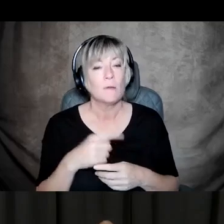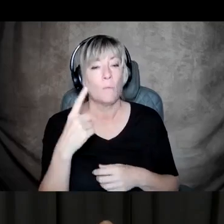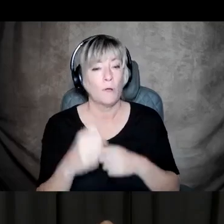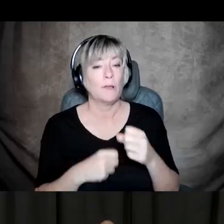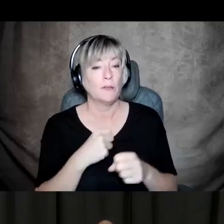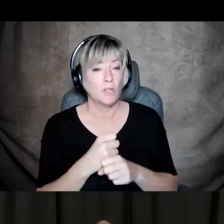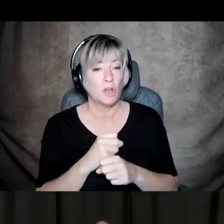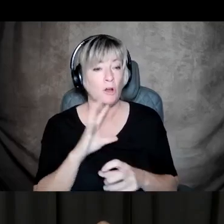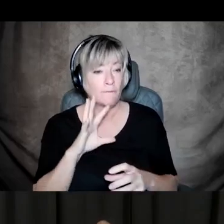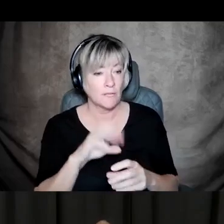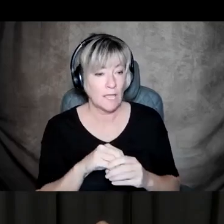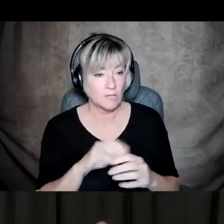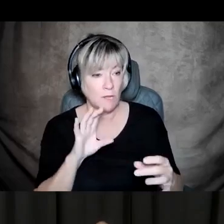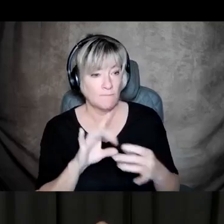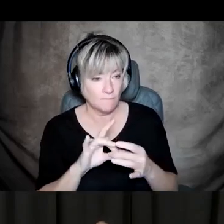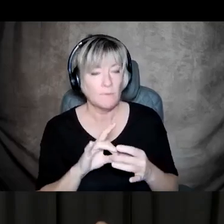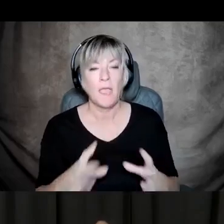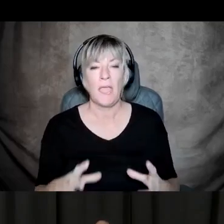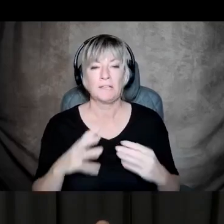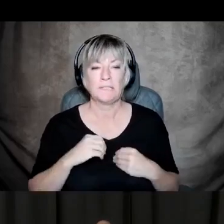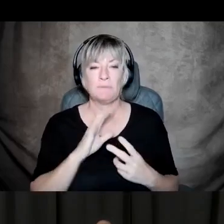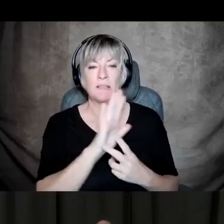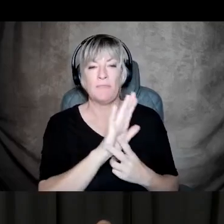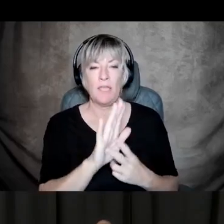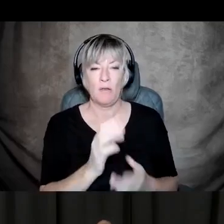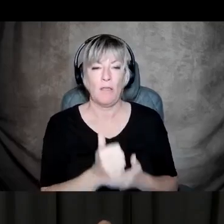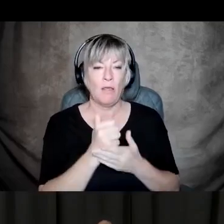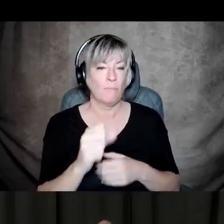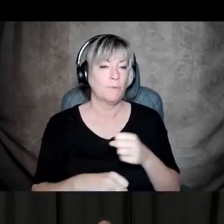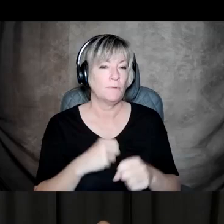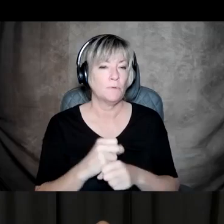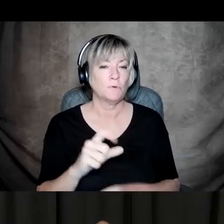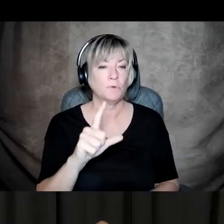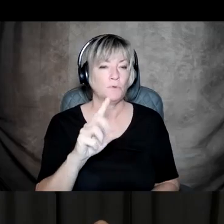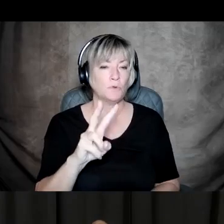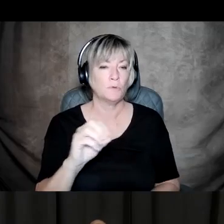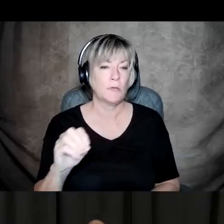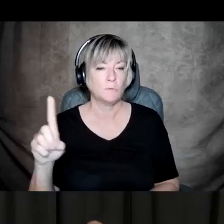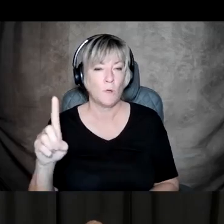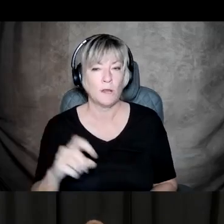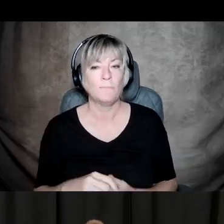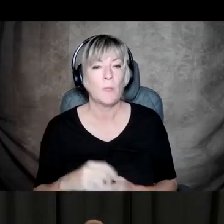of engagement, I accepted their help in 2001, Memorial